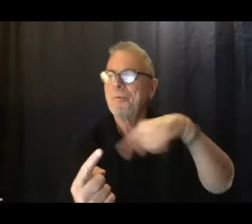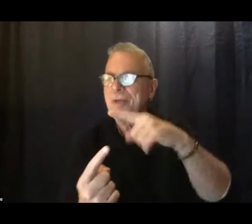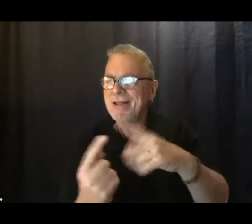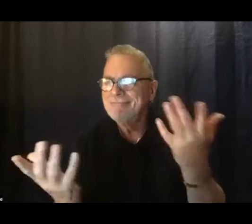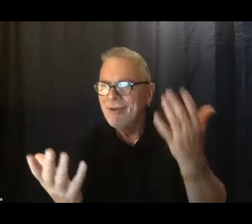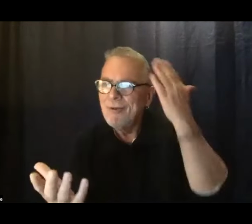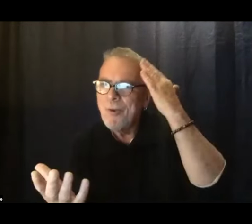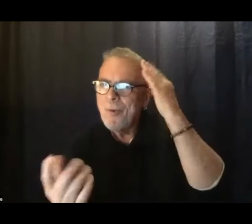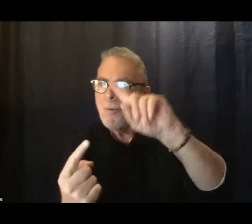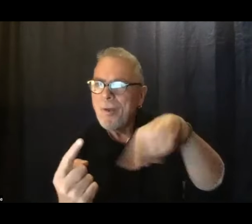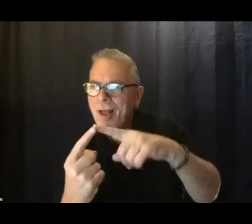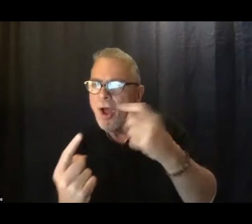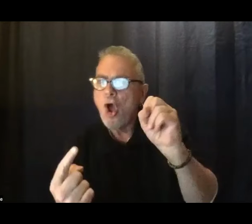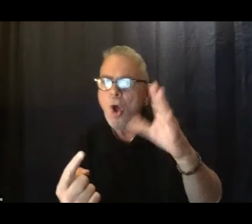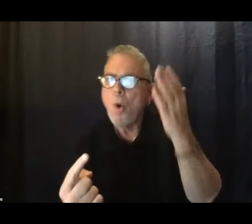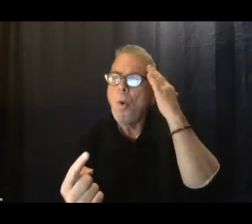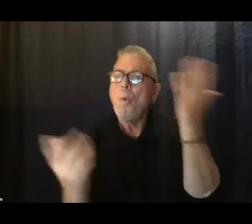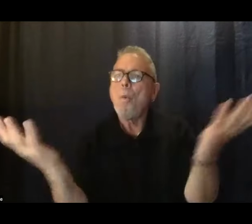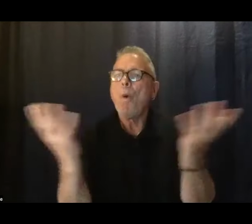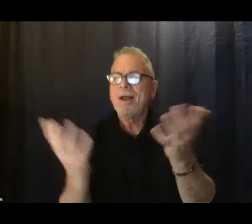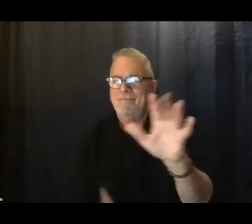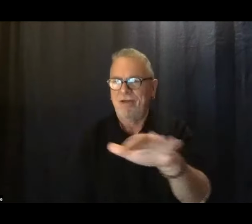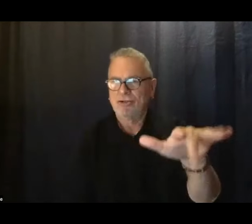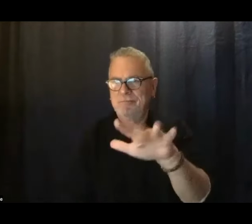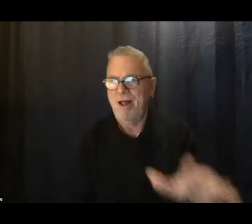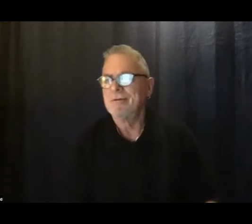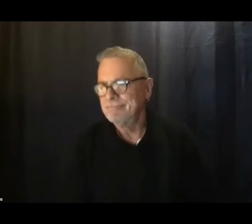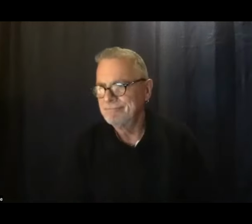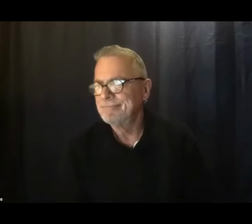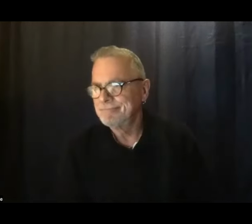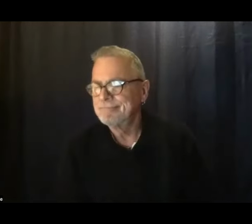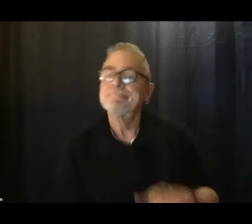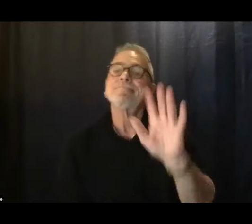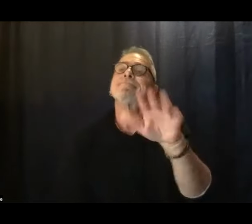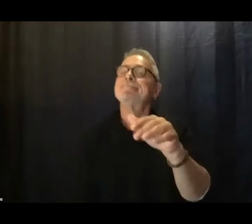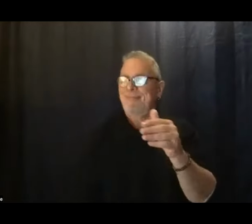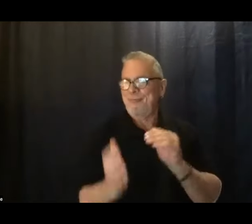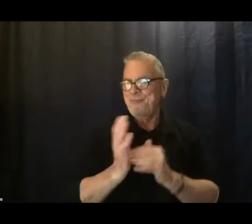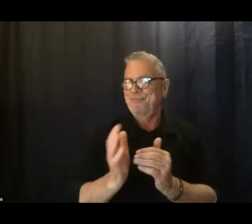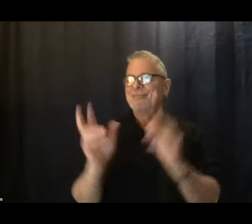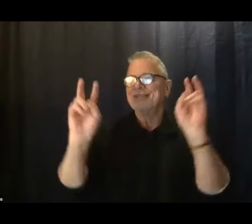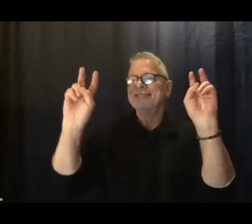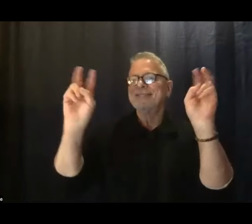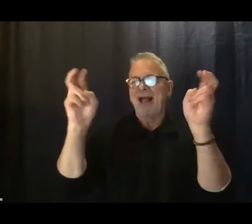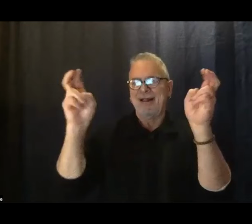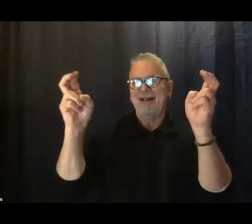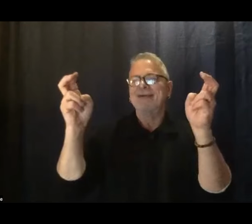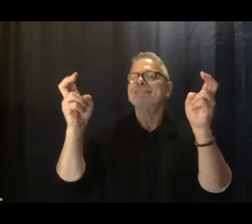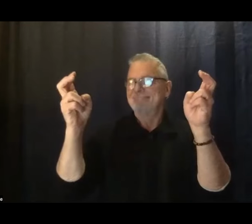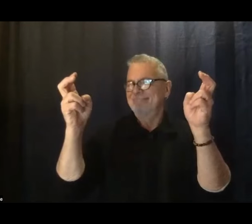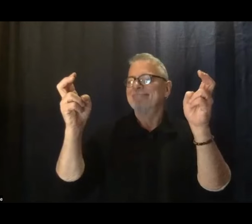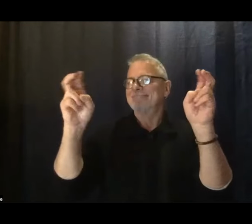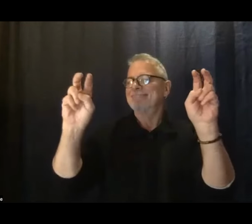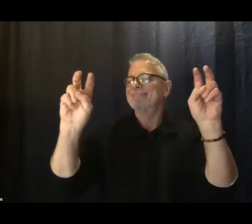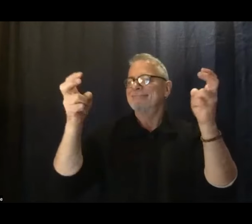not. And in those instances, you would fingerspell them. And if you need to know if you need to have that information, you do want to fingerspell it because